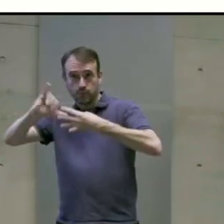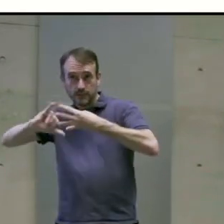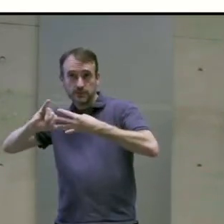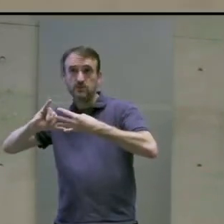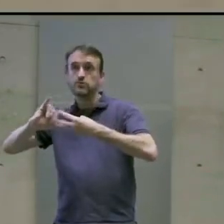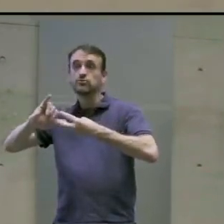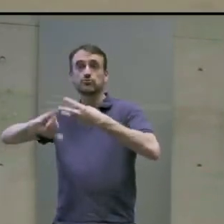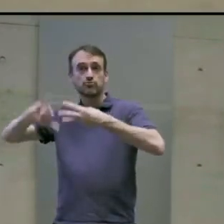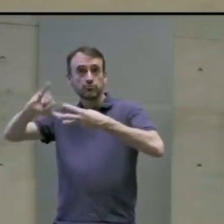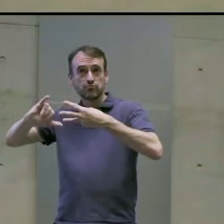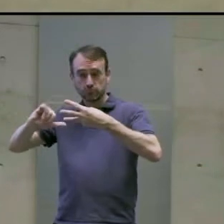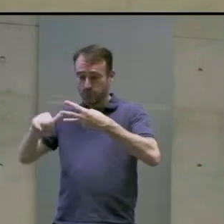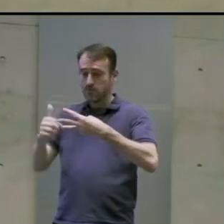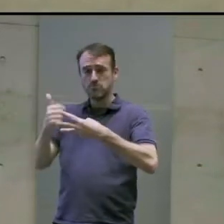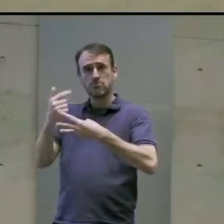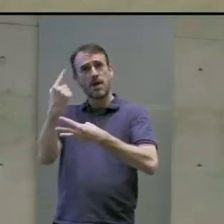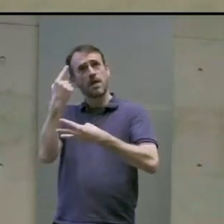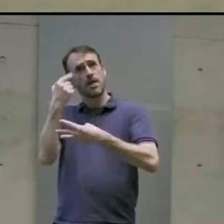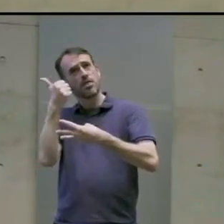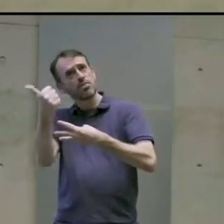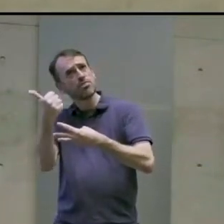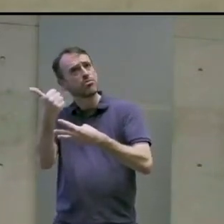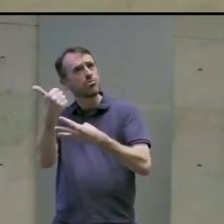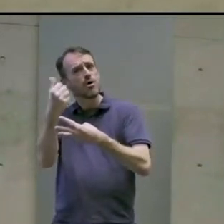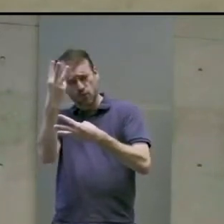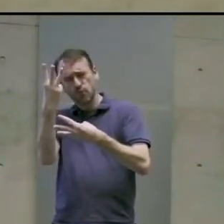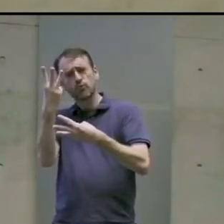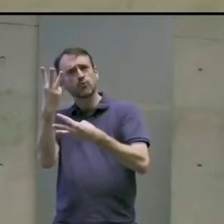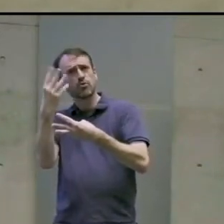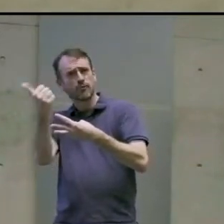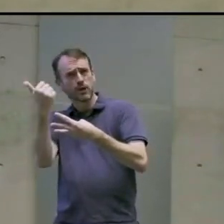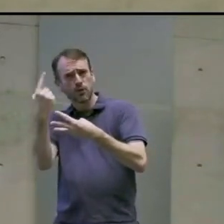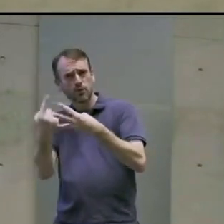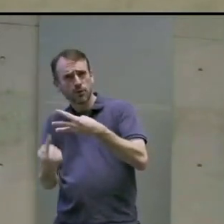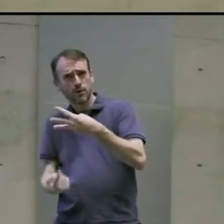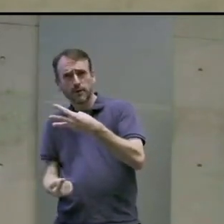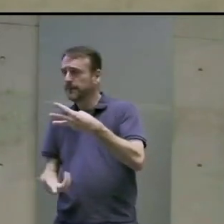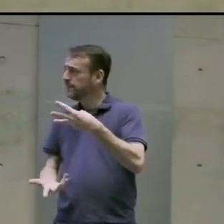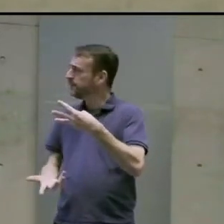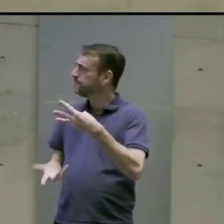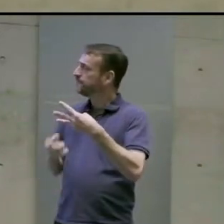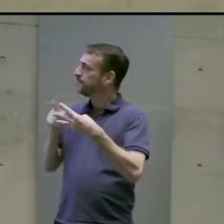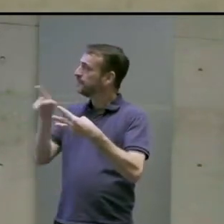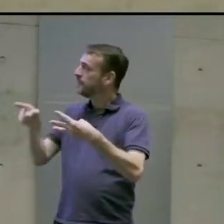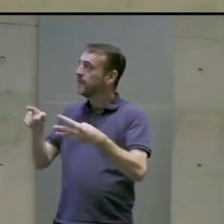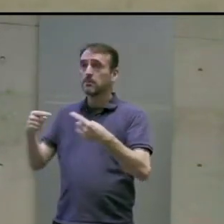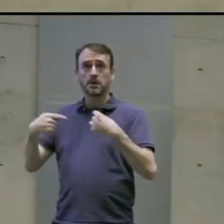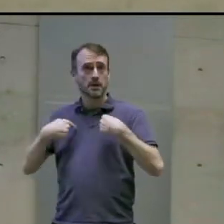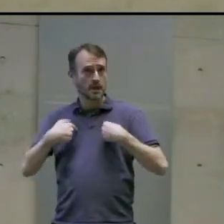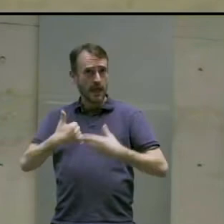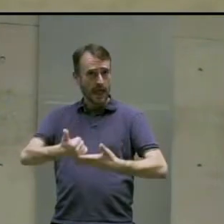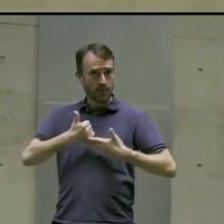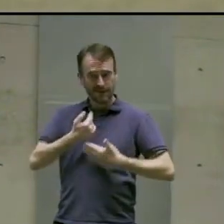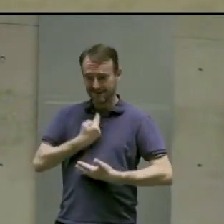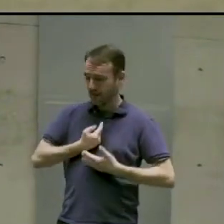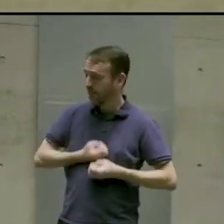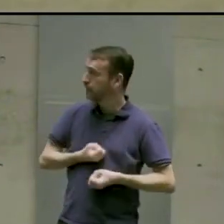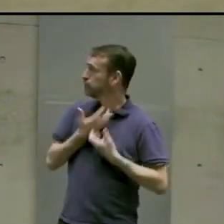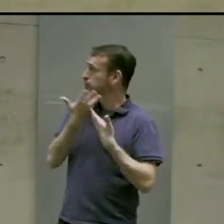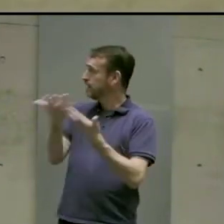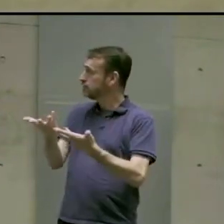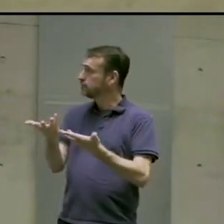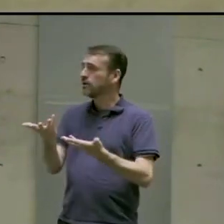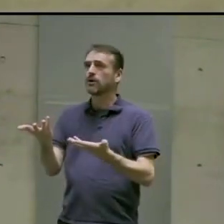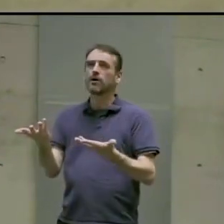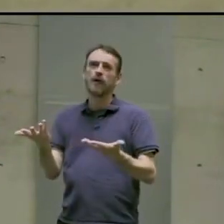got 3 good things that you're happy about. They can serve the purpose of self-expression, including roleplay. So for